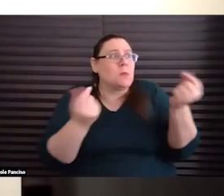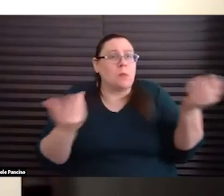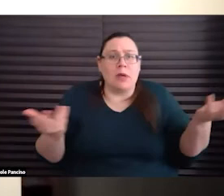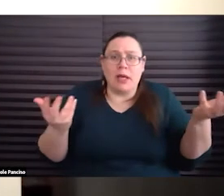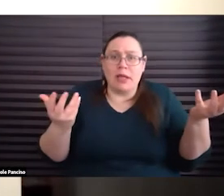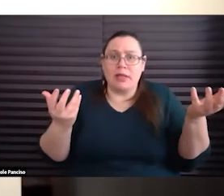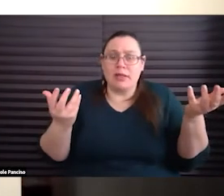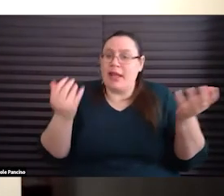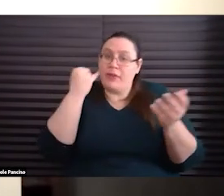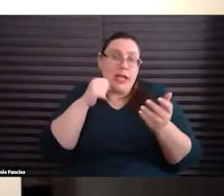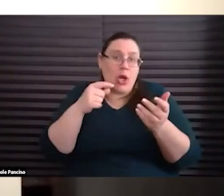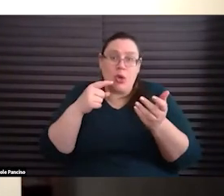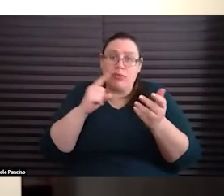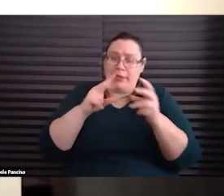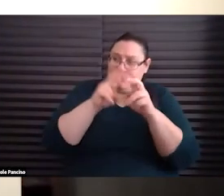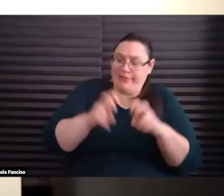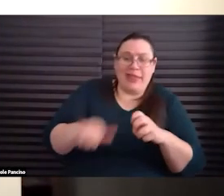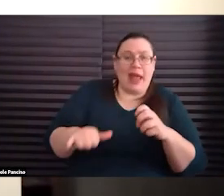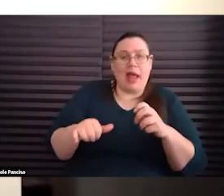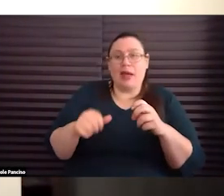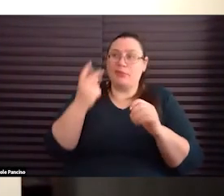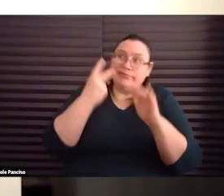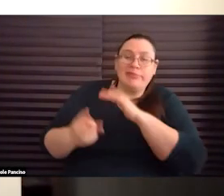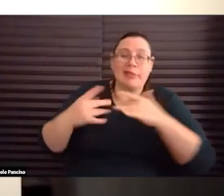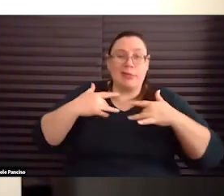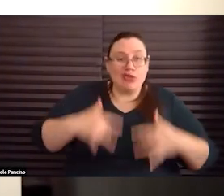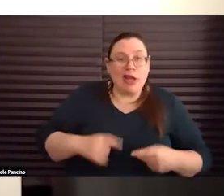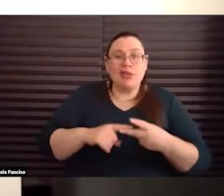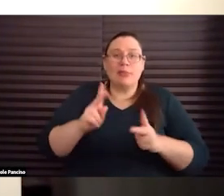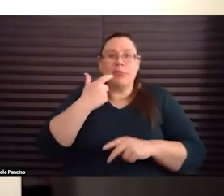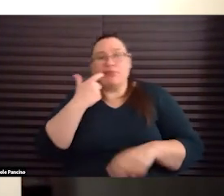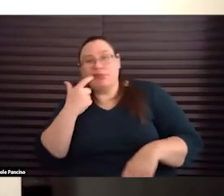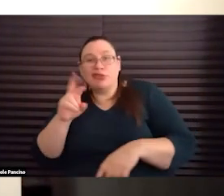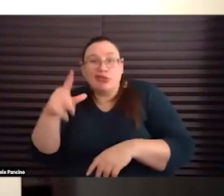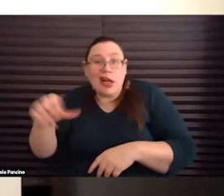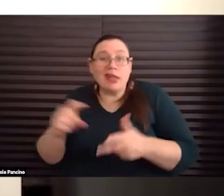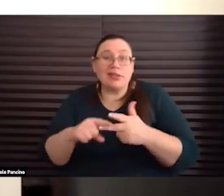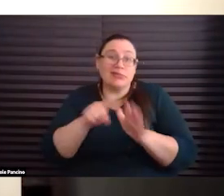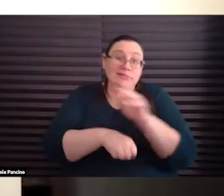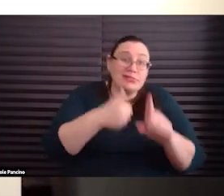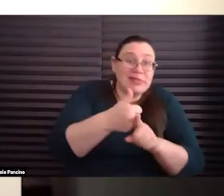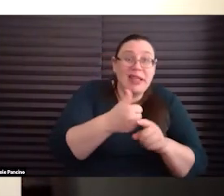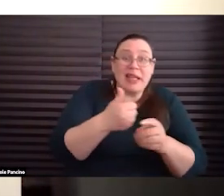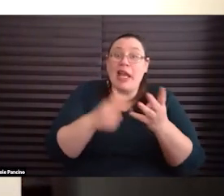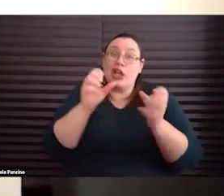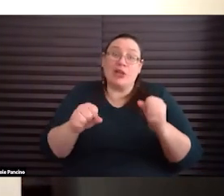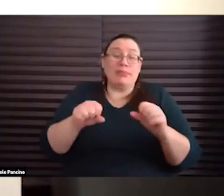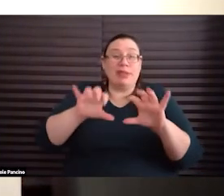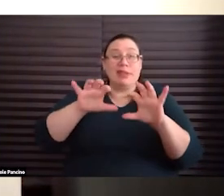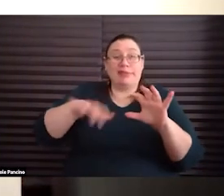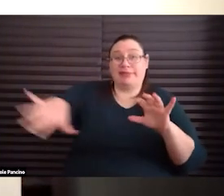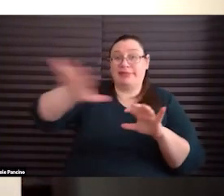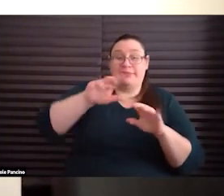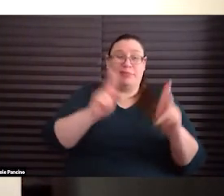at depression, drug abuse, suicide, even potentially civil unrest. I warned you, this